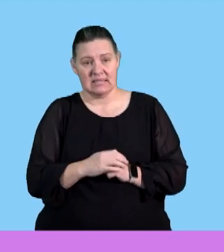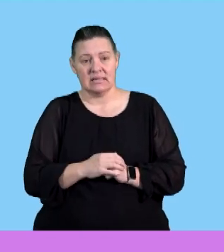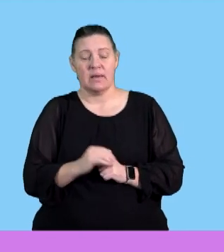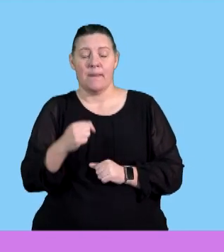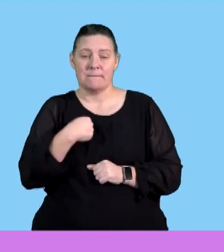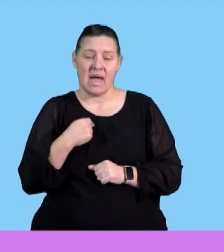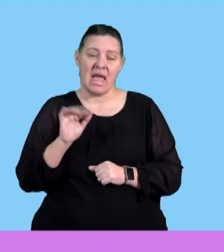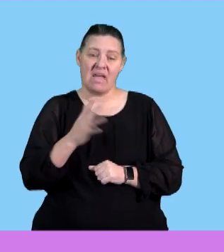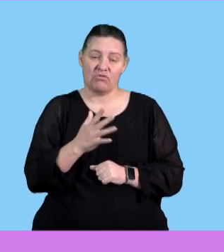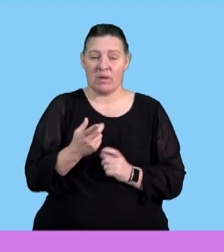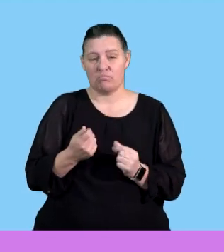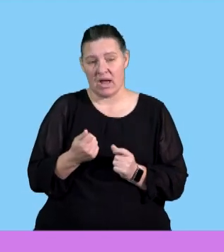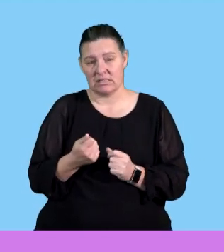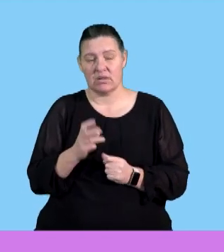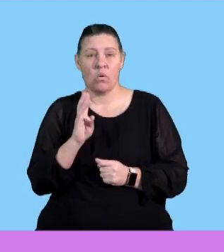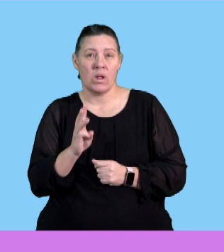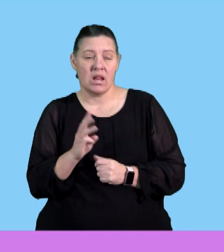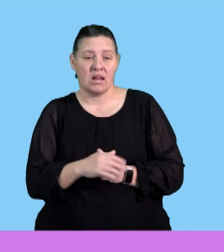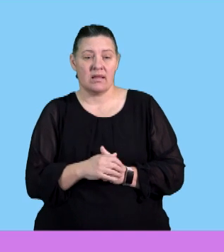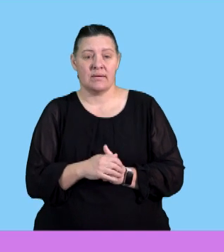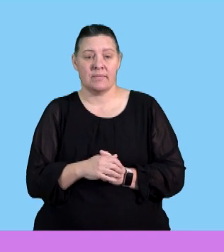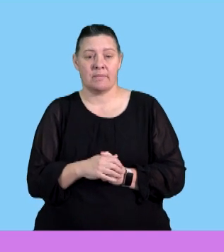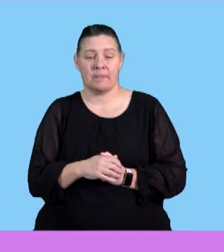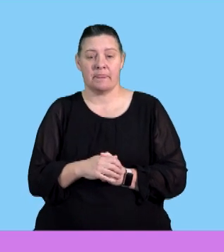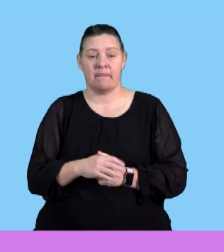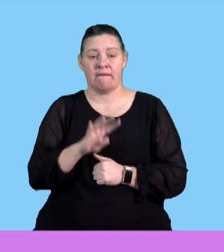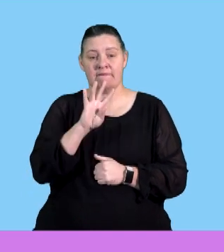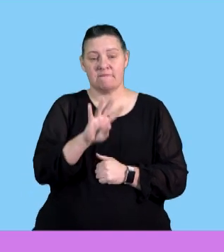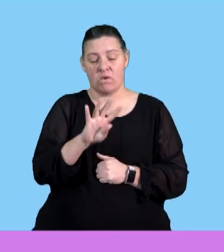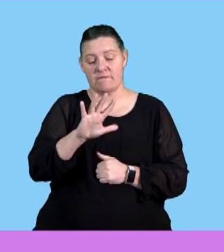10,690. My average price is going to be